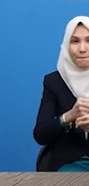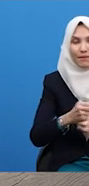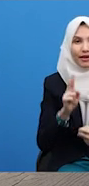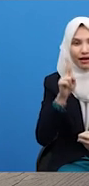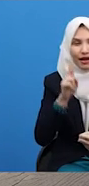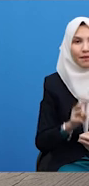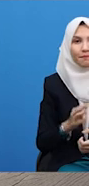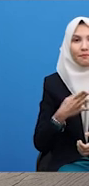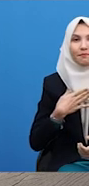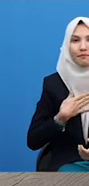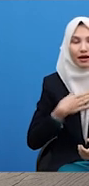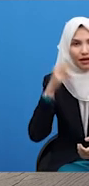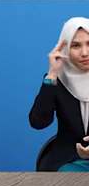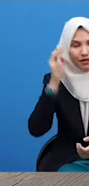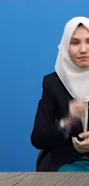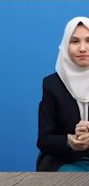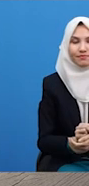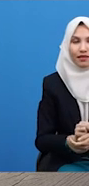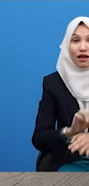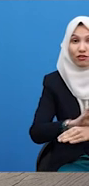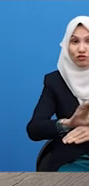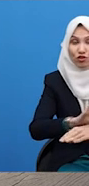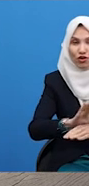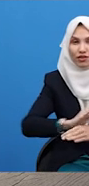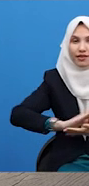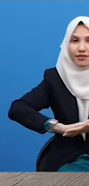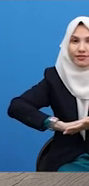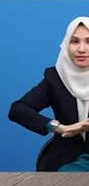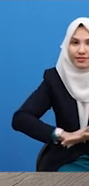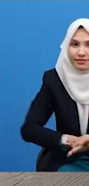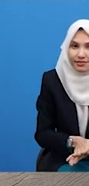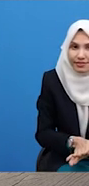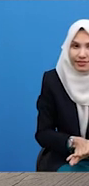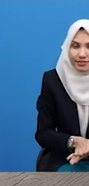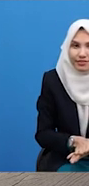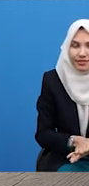three. Chocolate, cheese, or carrot cake.